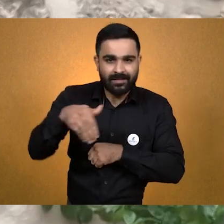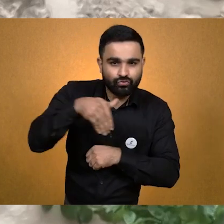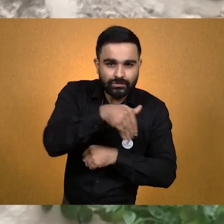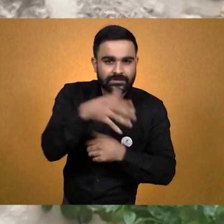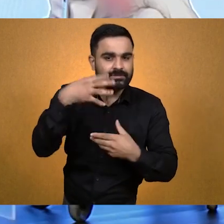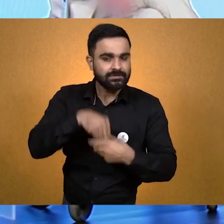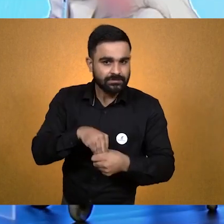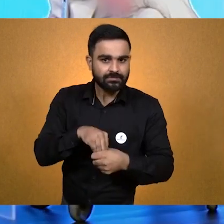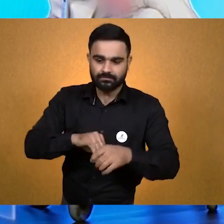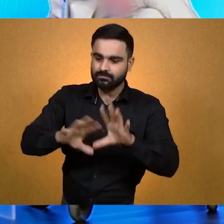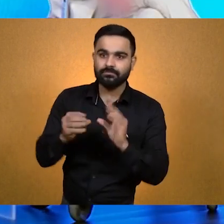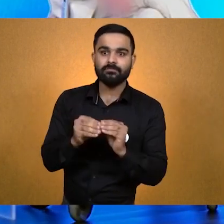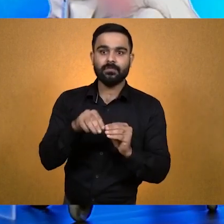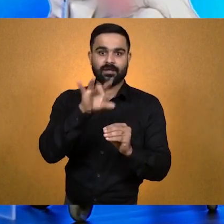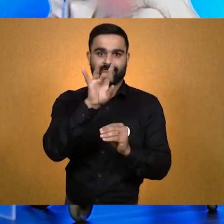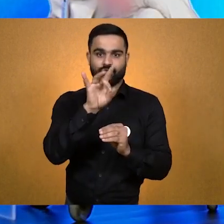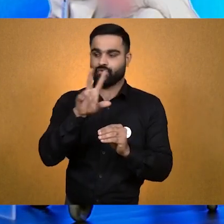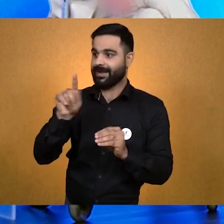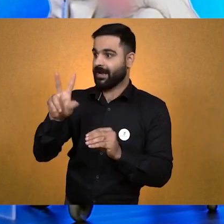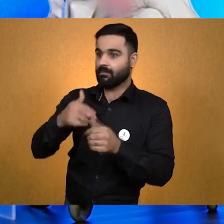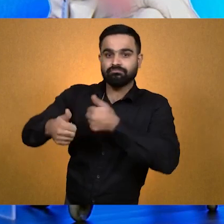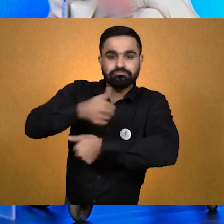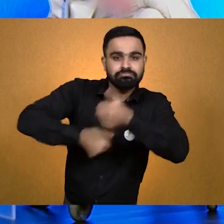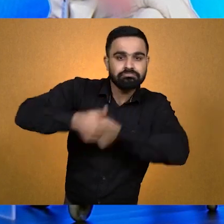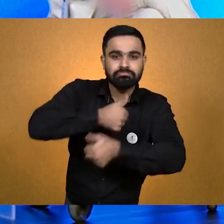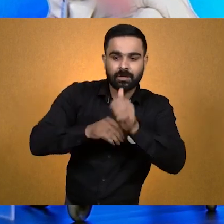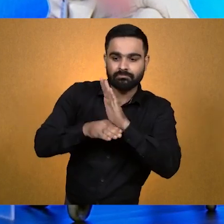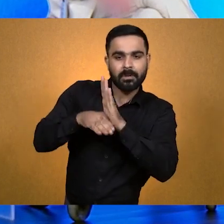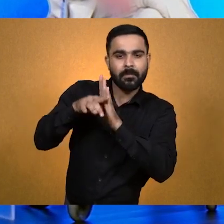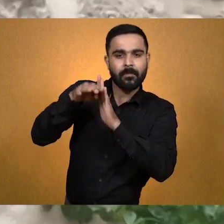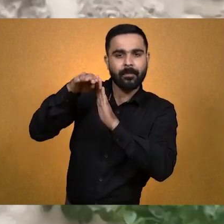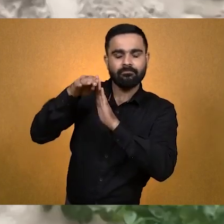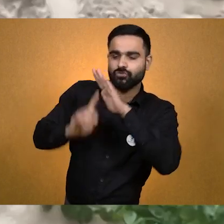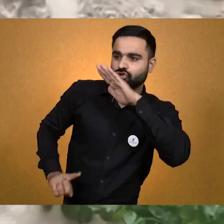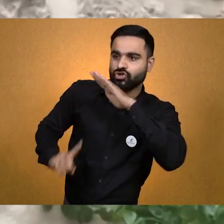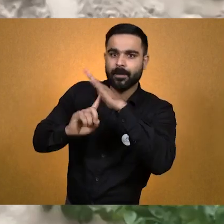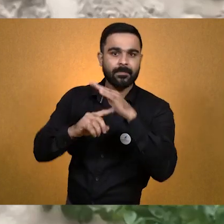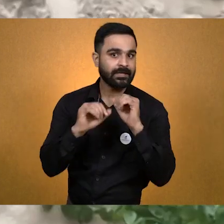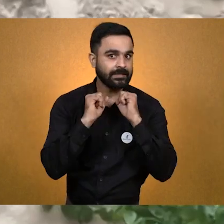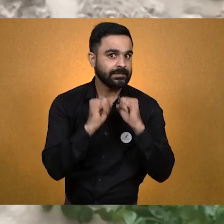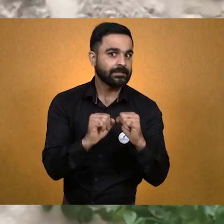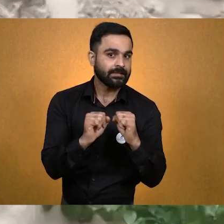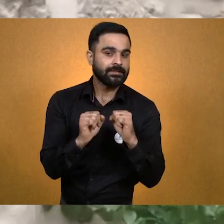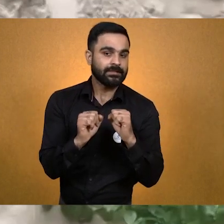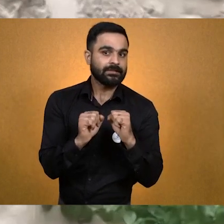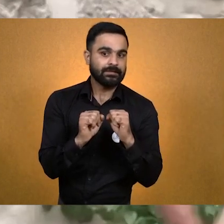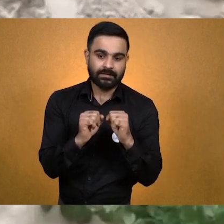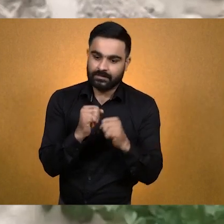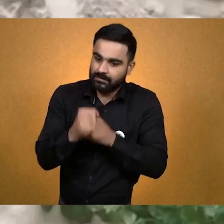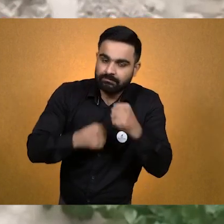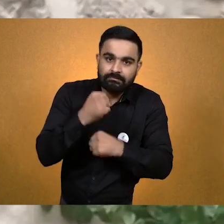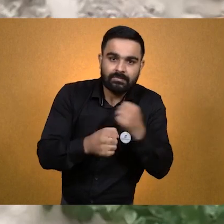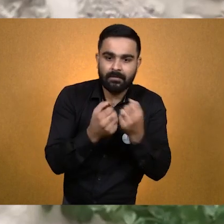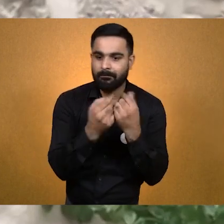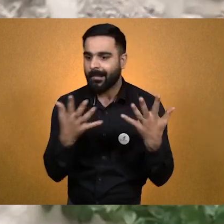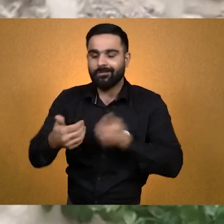play almost 15 to 18 tournaments to keep your ranking in the top. So it's very difficult to play because we don't